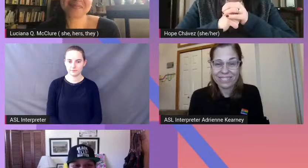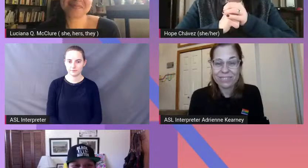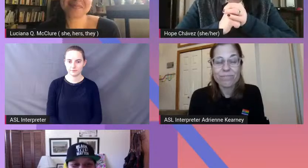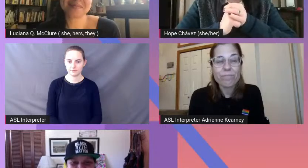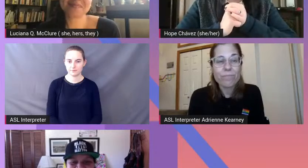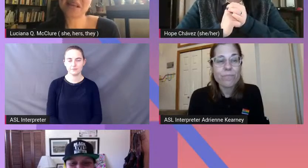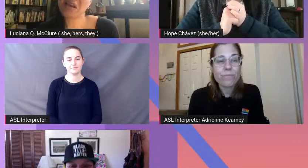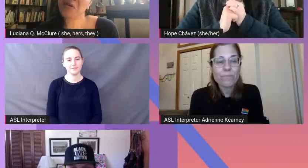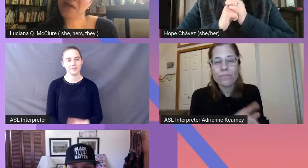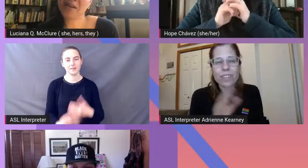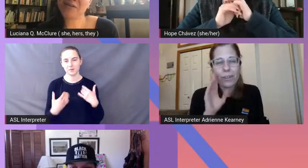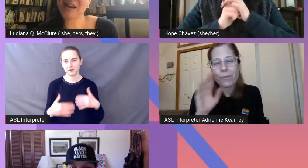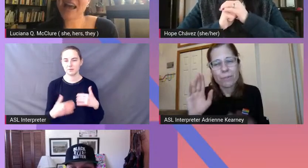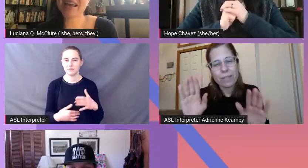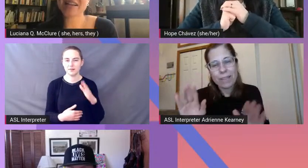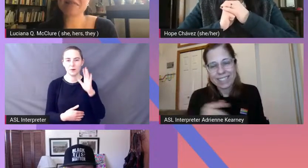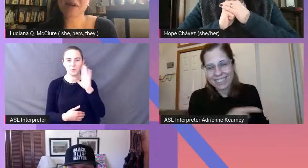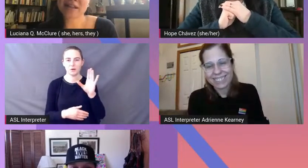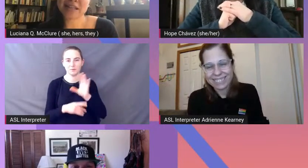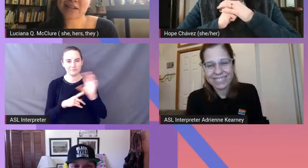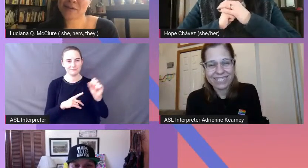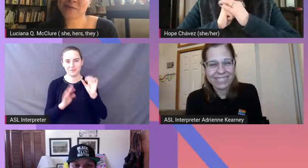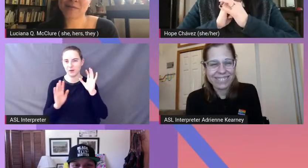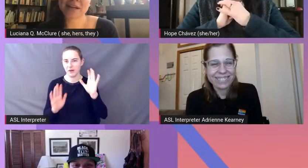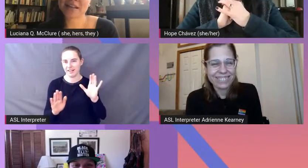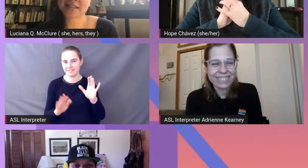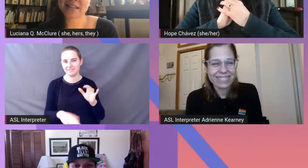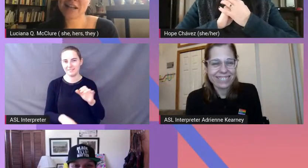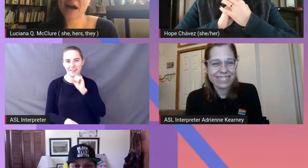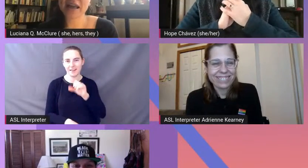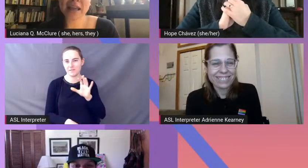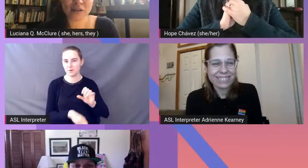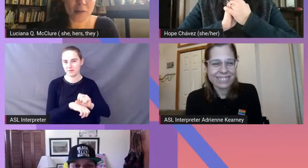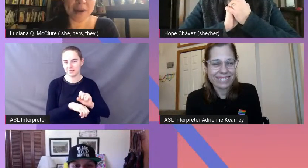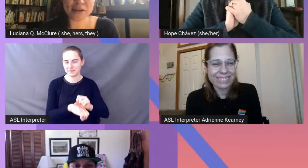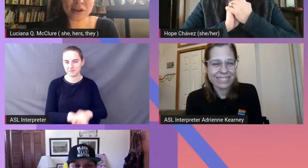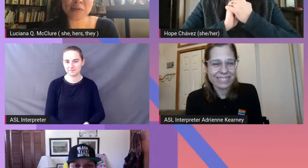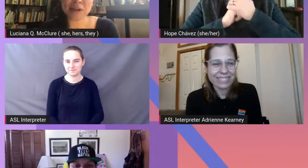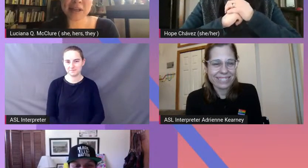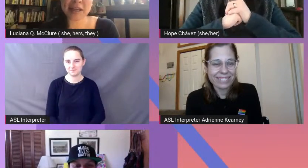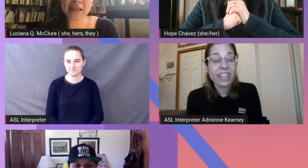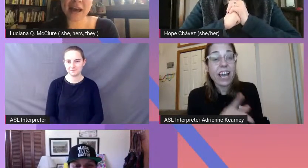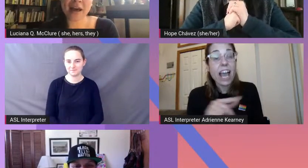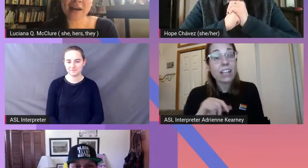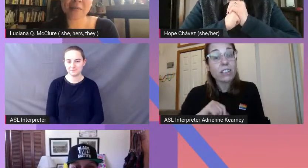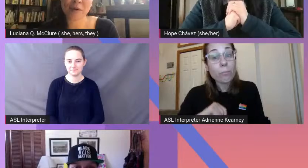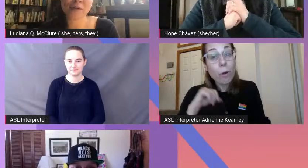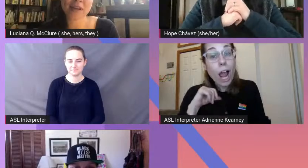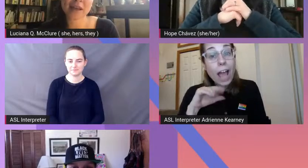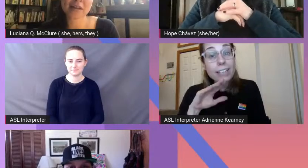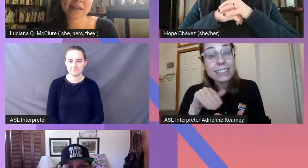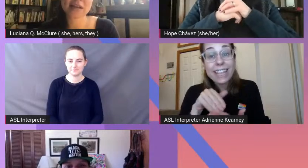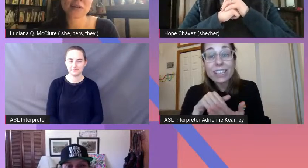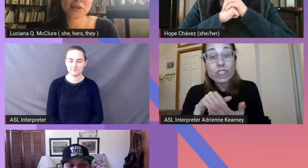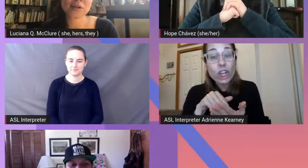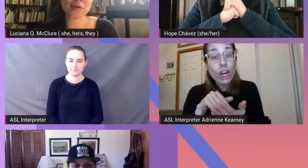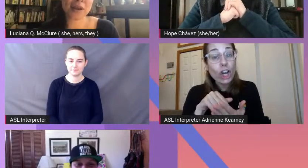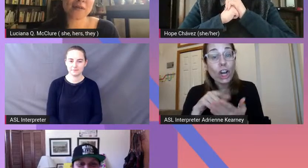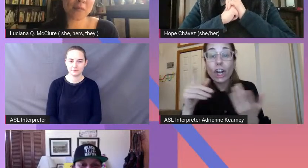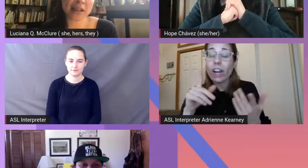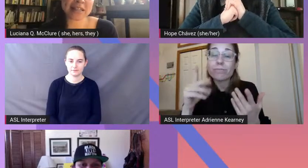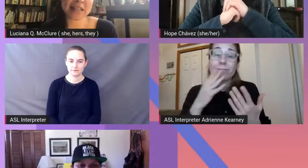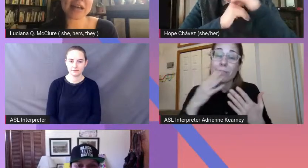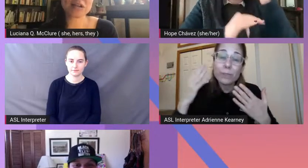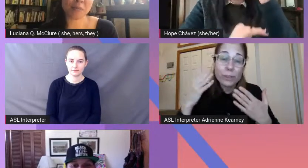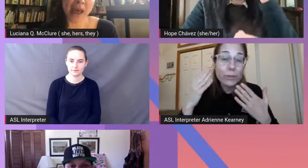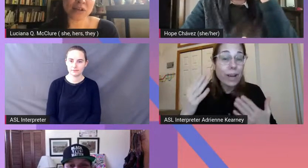will be amazing. Thank you, Patrick, and the Pride Center, because, again, going back to community, I am grateful that thanks to the New